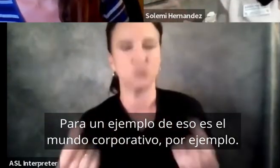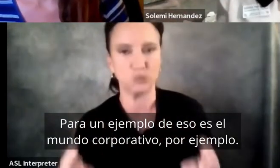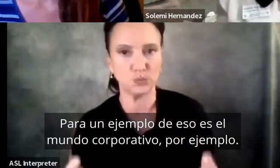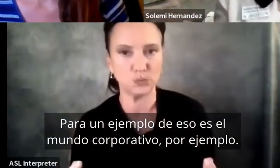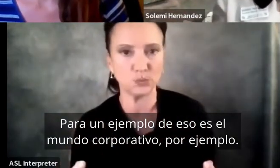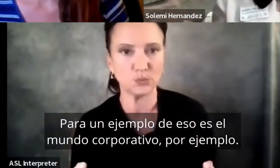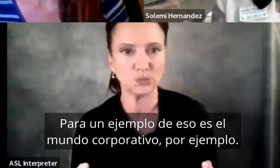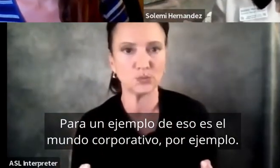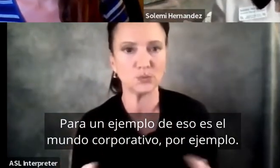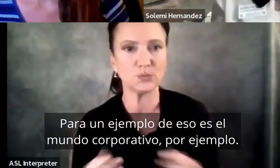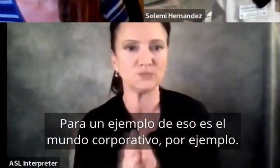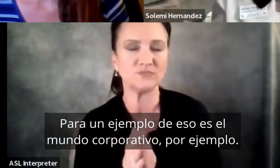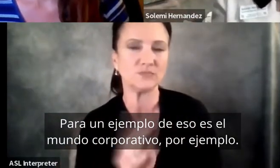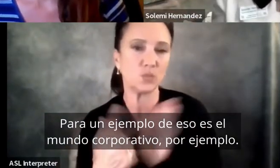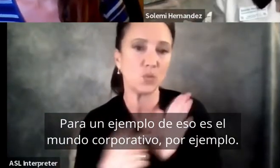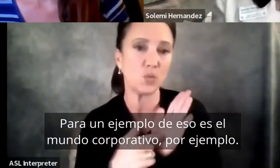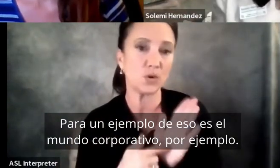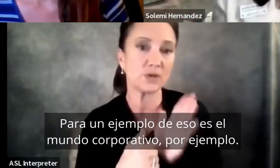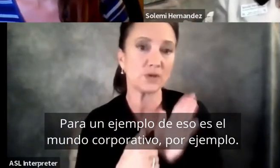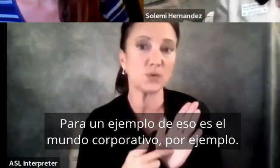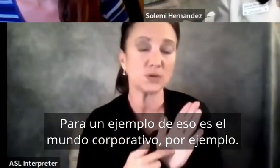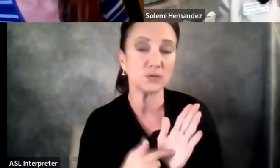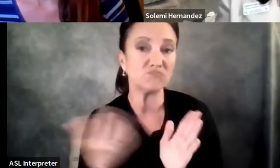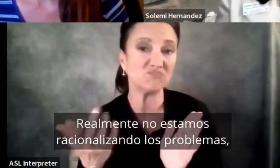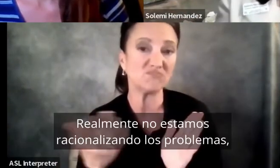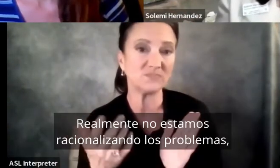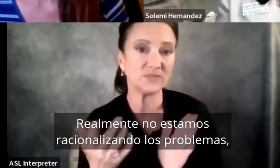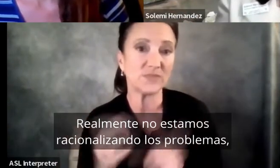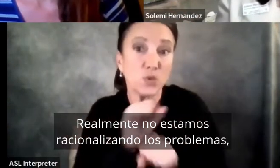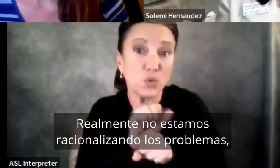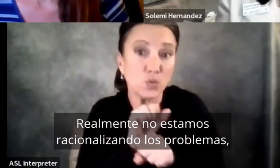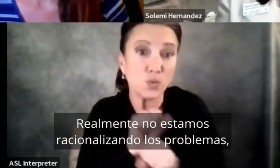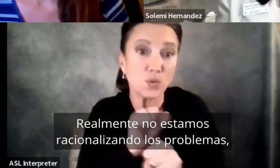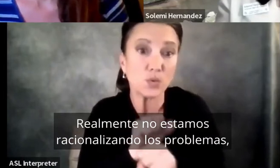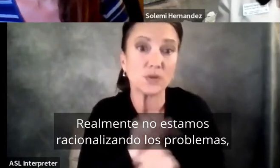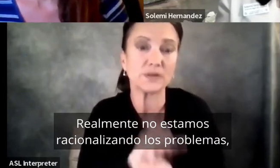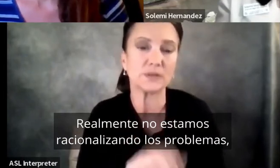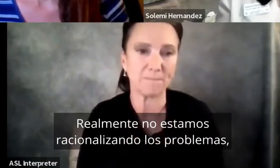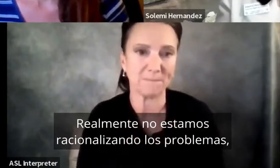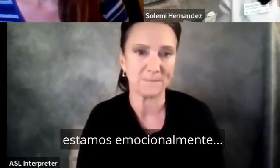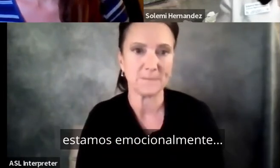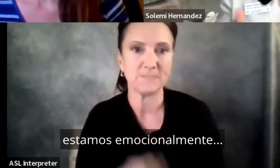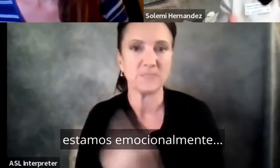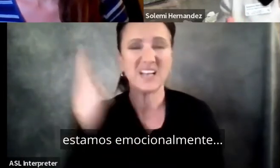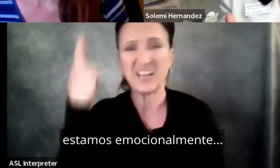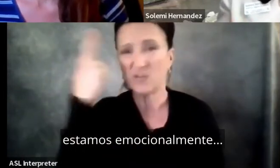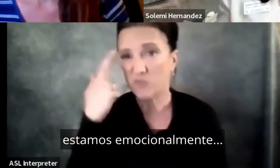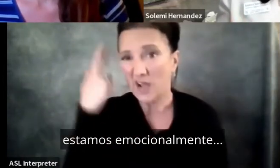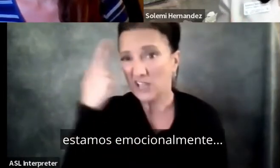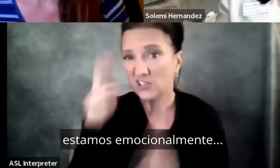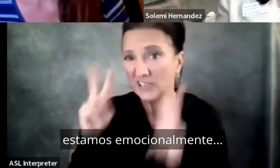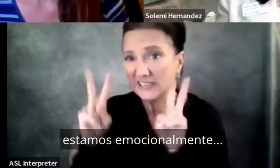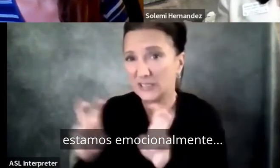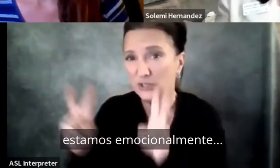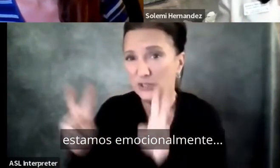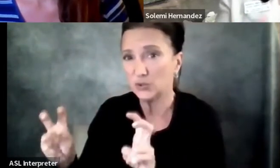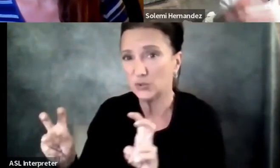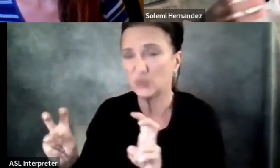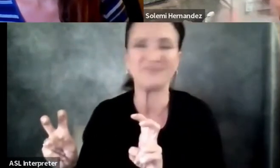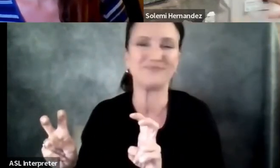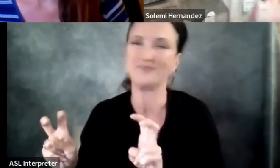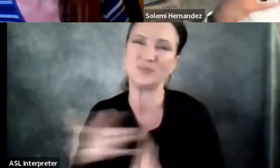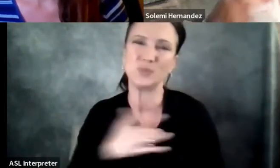for one example of that is the culture wars, for example. You know, we're really not rationalizing the issues. We are